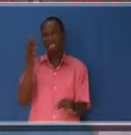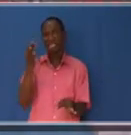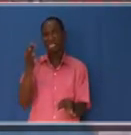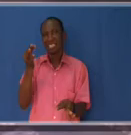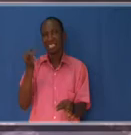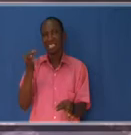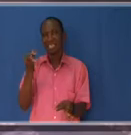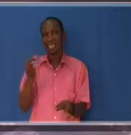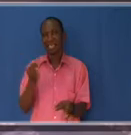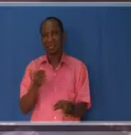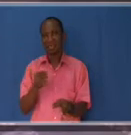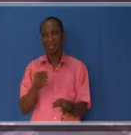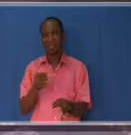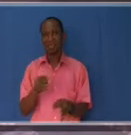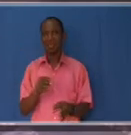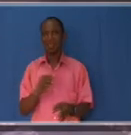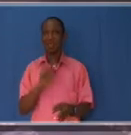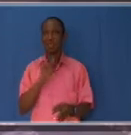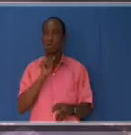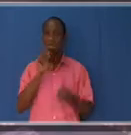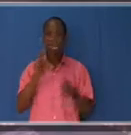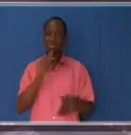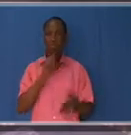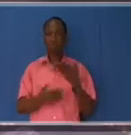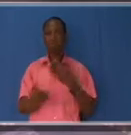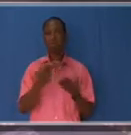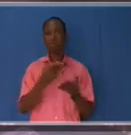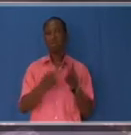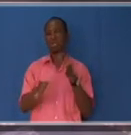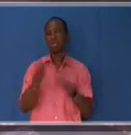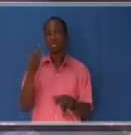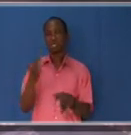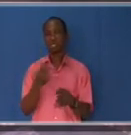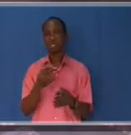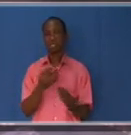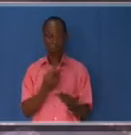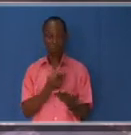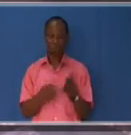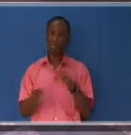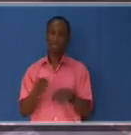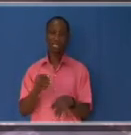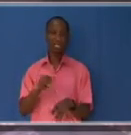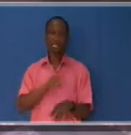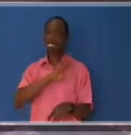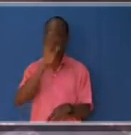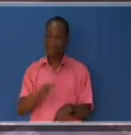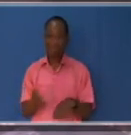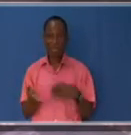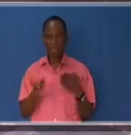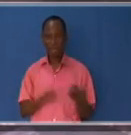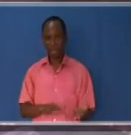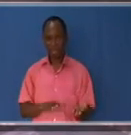nimpa enye obi en na wo no nti honhom kron kron onwu oba